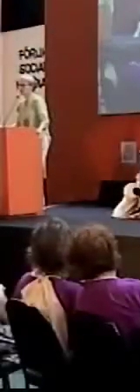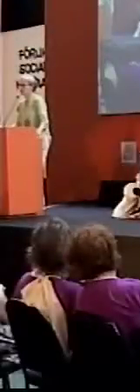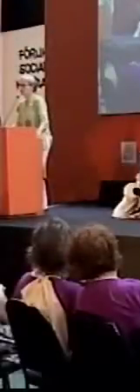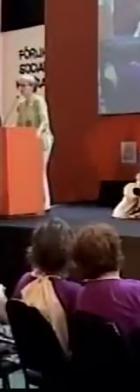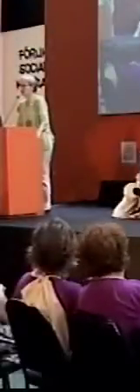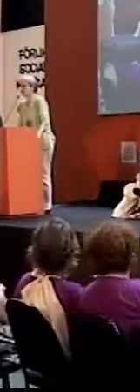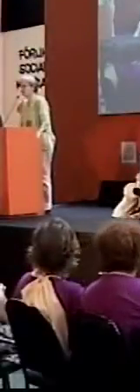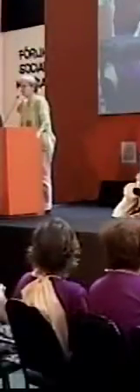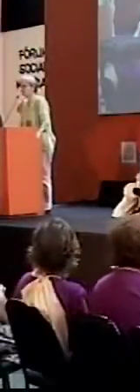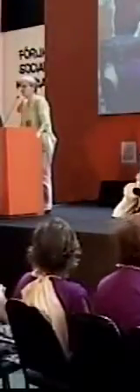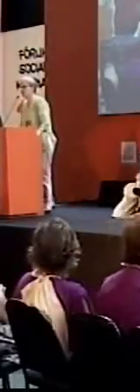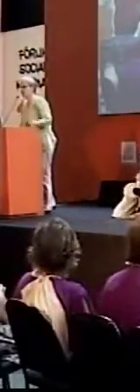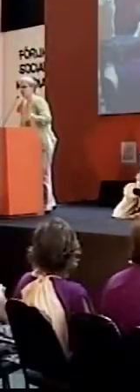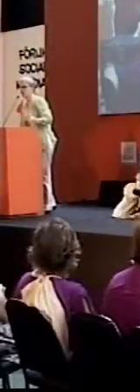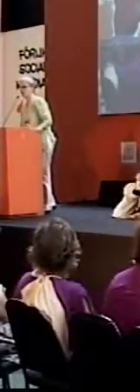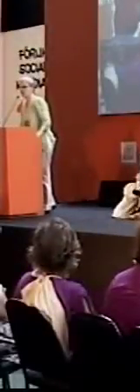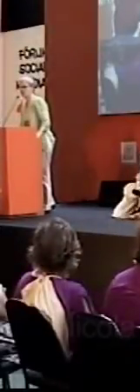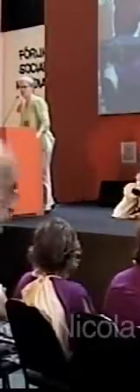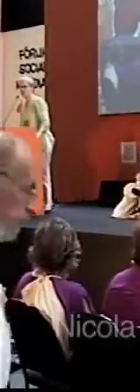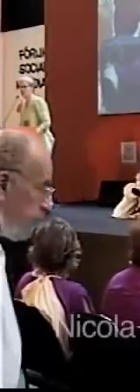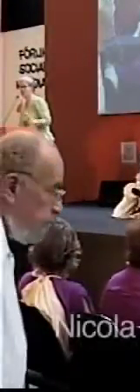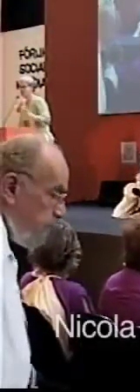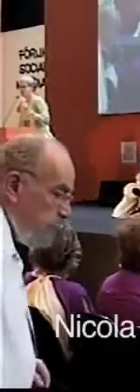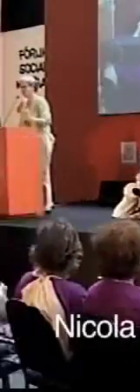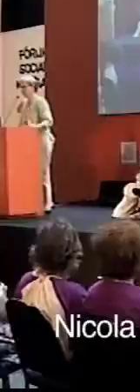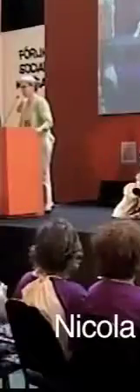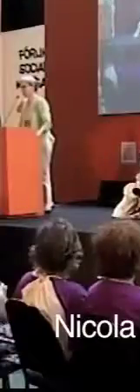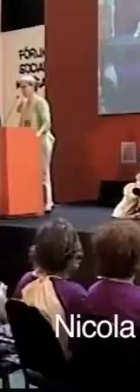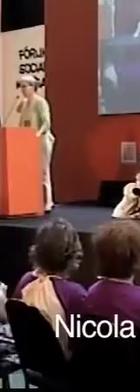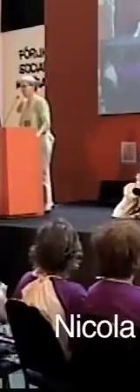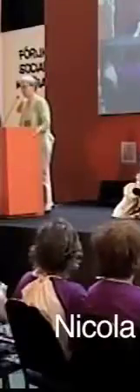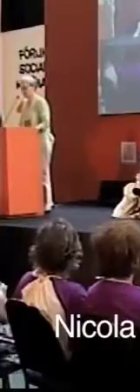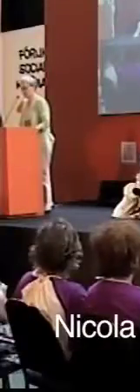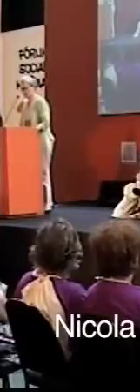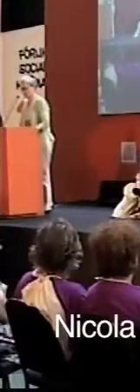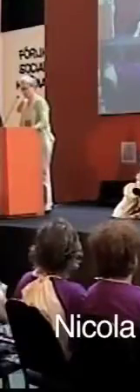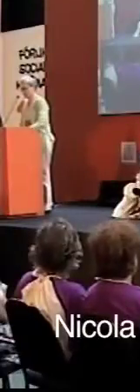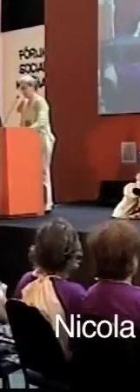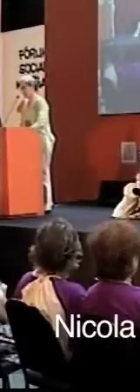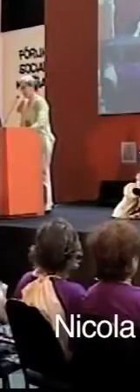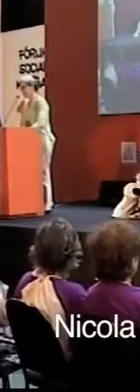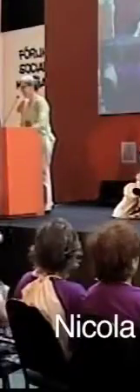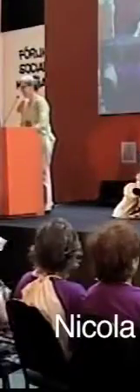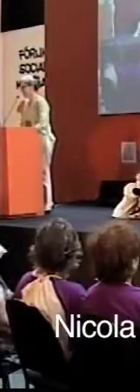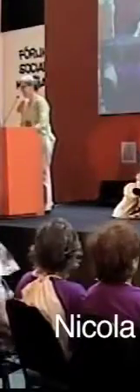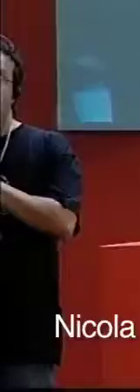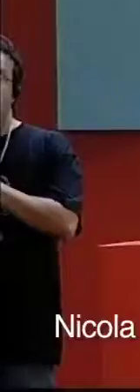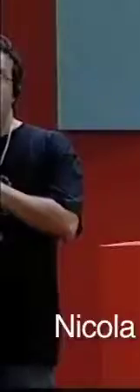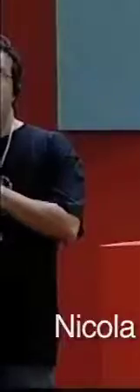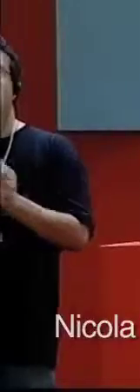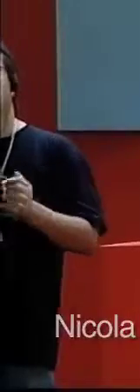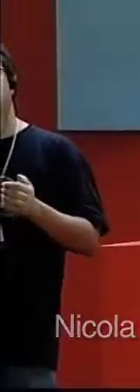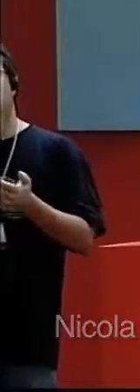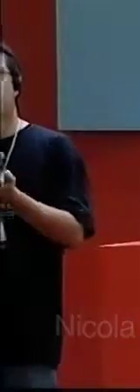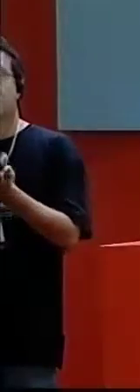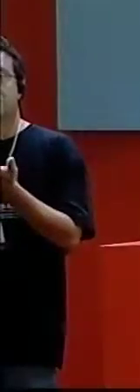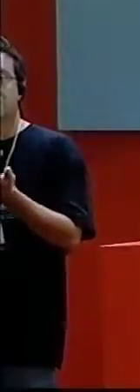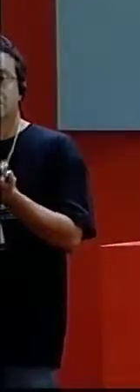Good morning, everyone. I will be speaking in English, so if you need to get a